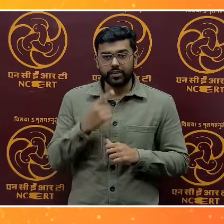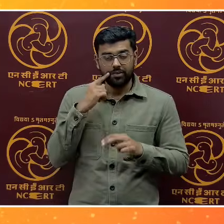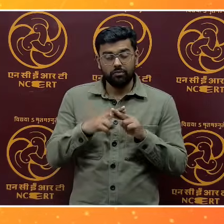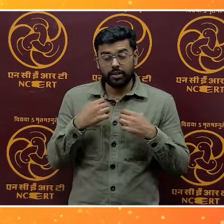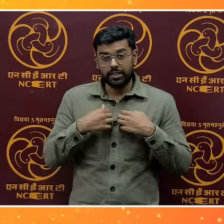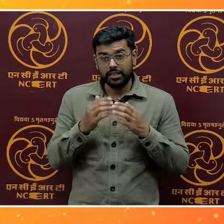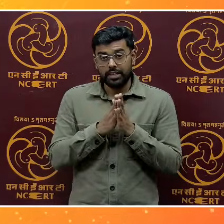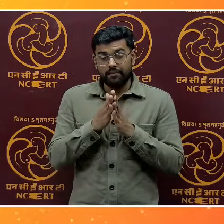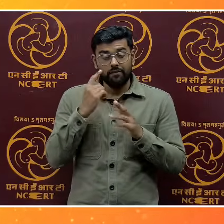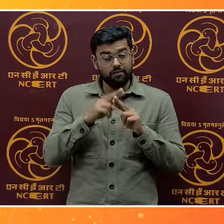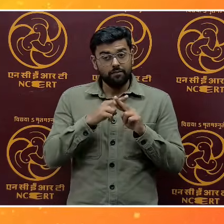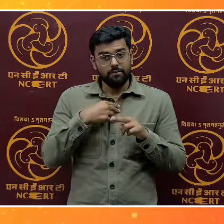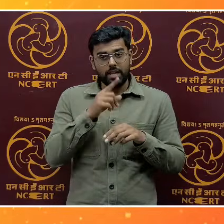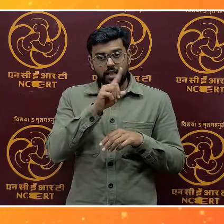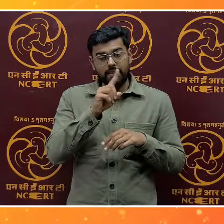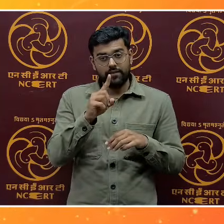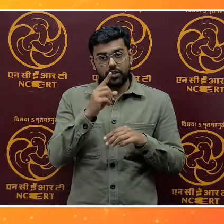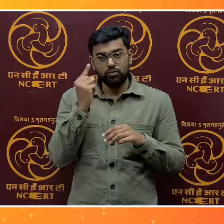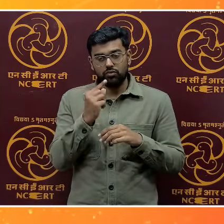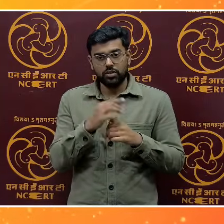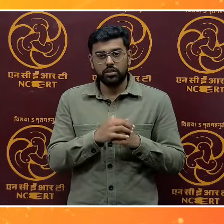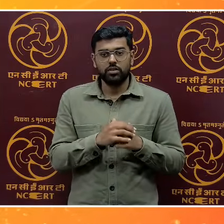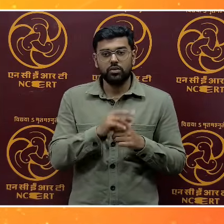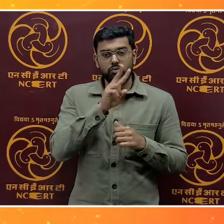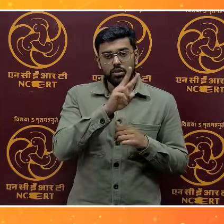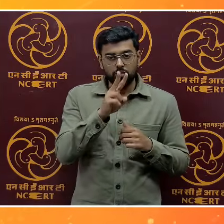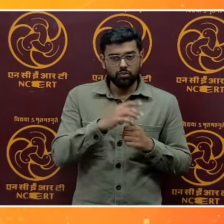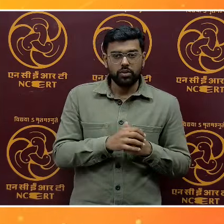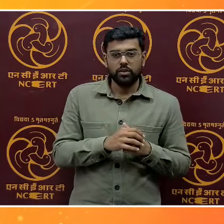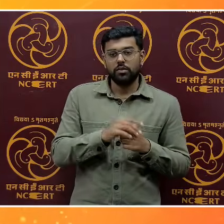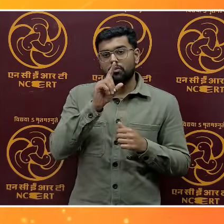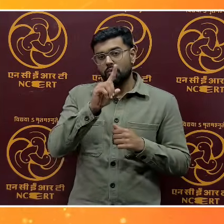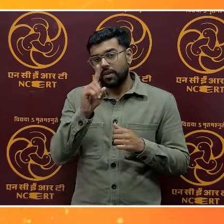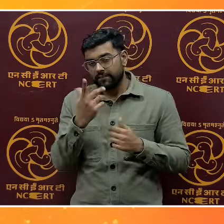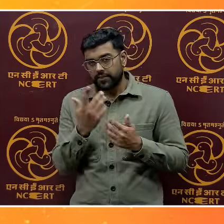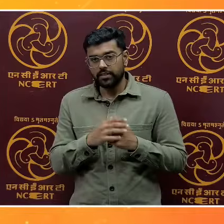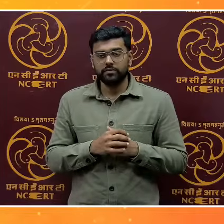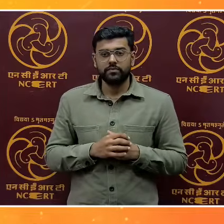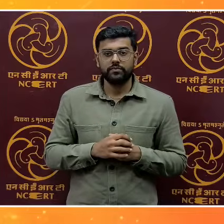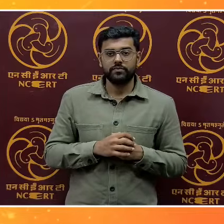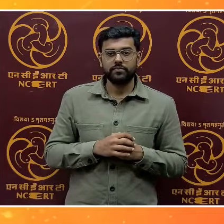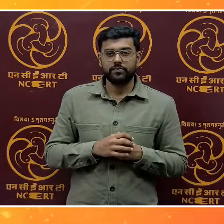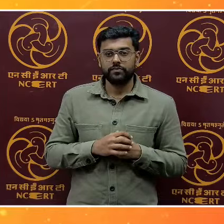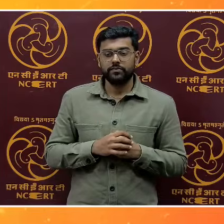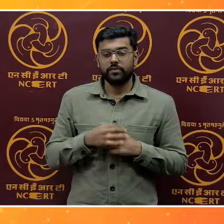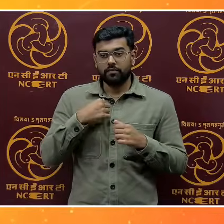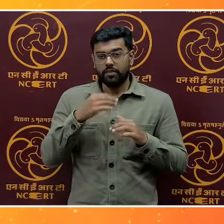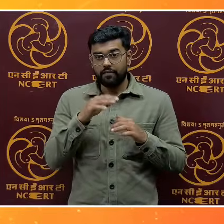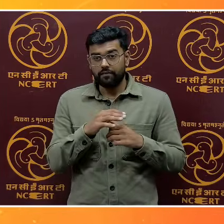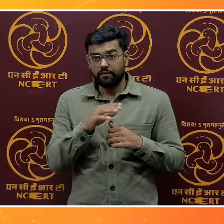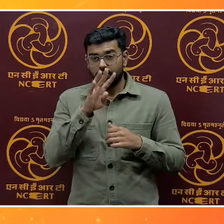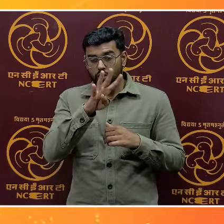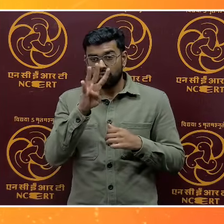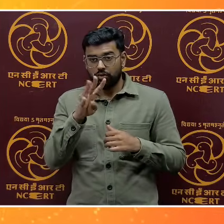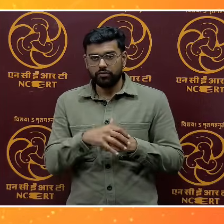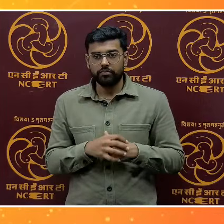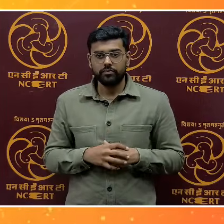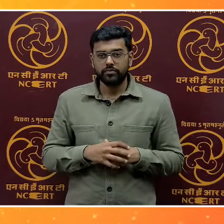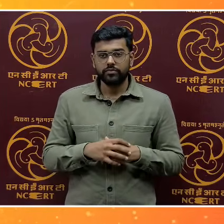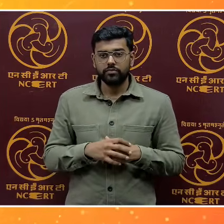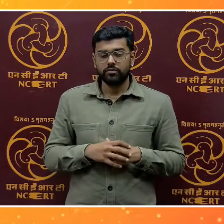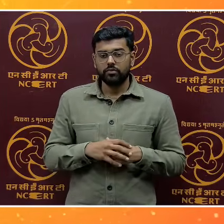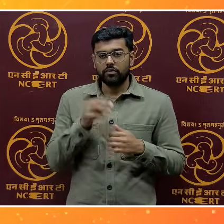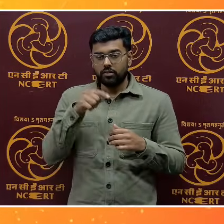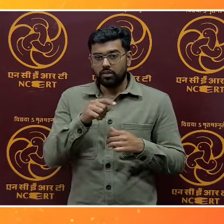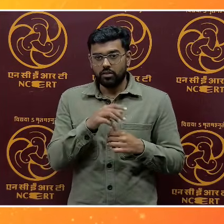use 11, 11 2s are 22, 11 1s are 11, and we have 44. So, you